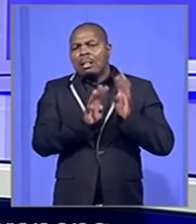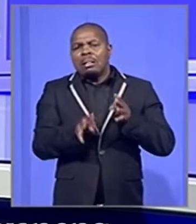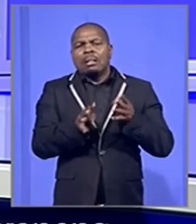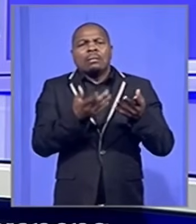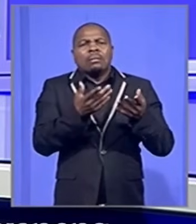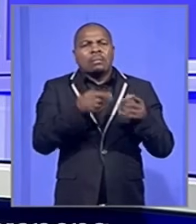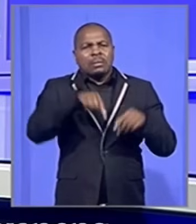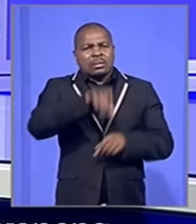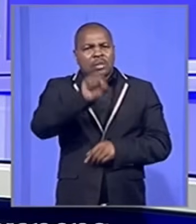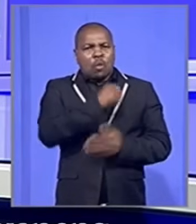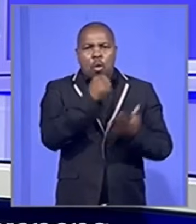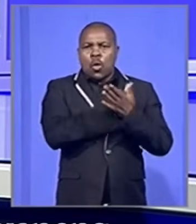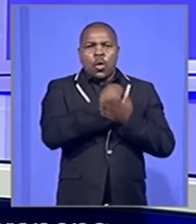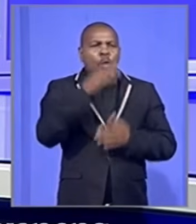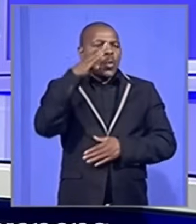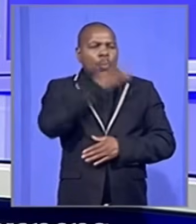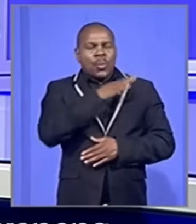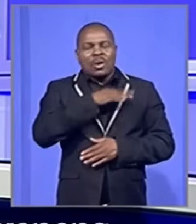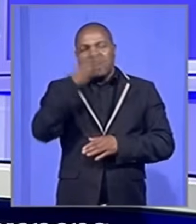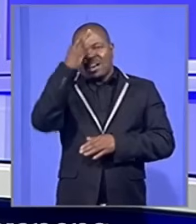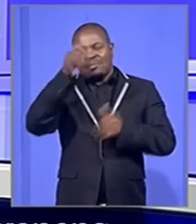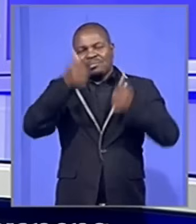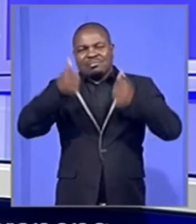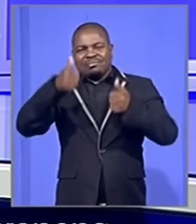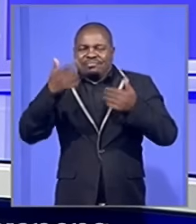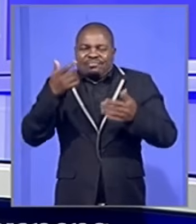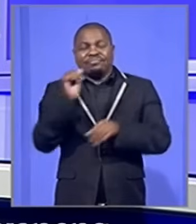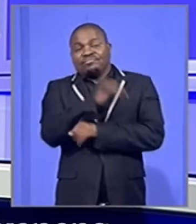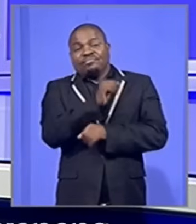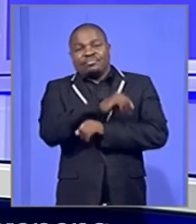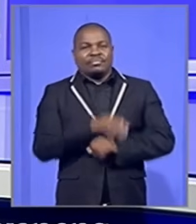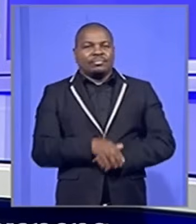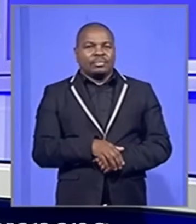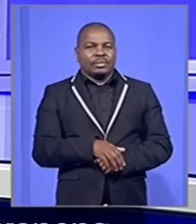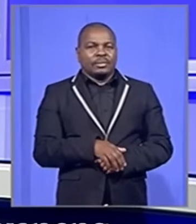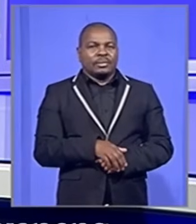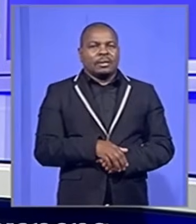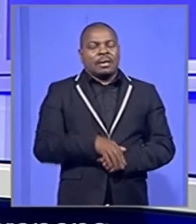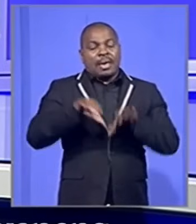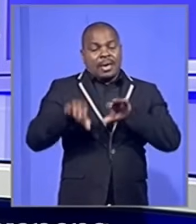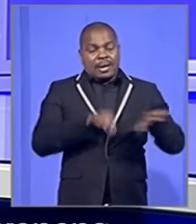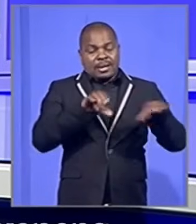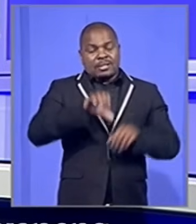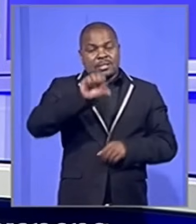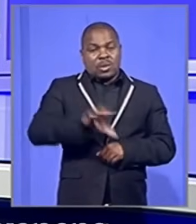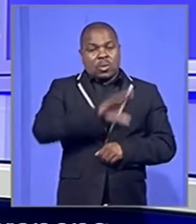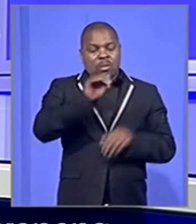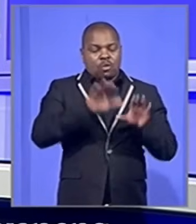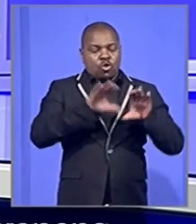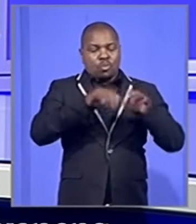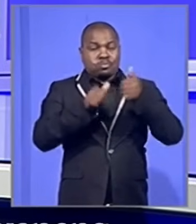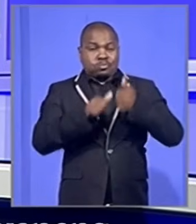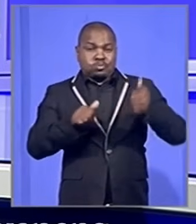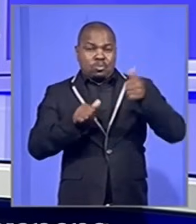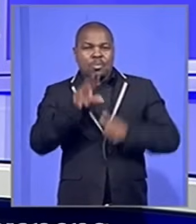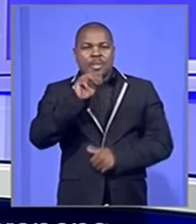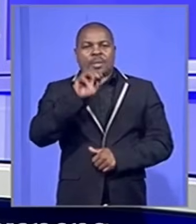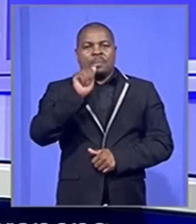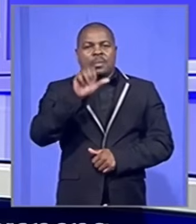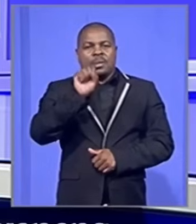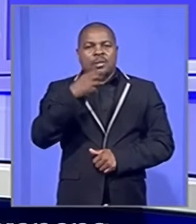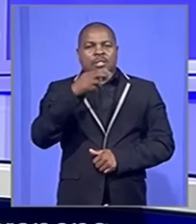šele mo nageng bao ba senago mangwalo a semmušo se go ya ka moetapele wa mokgatlo wa Action SA Herman